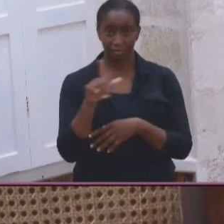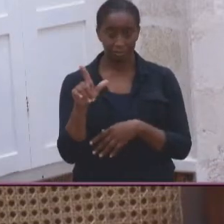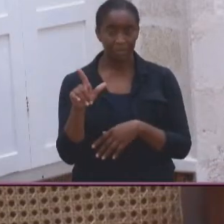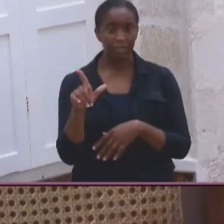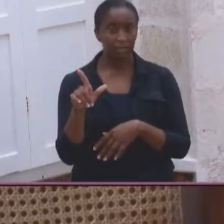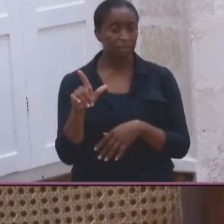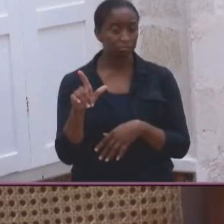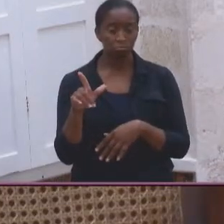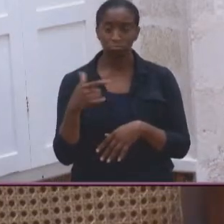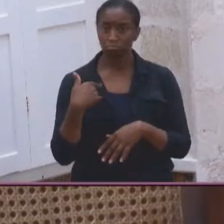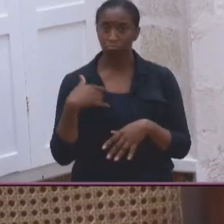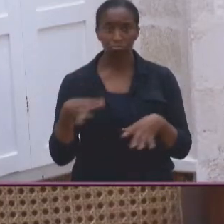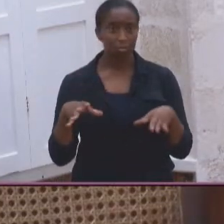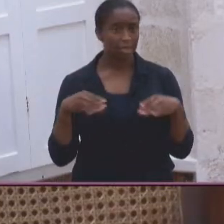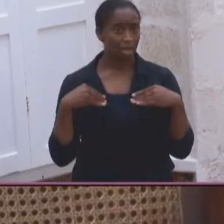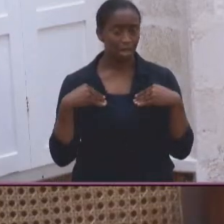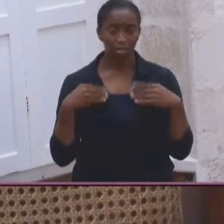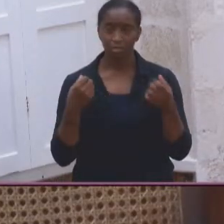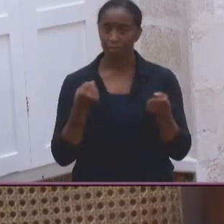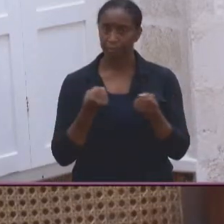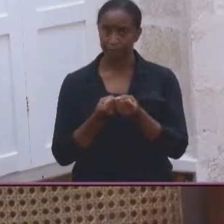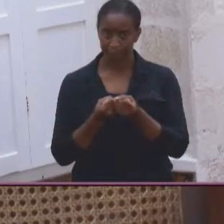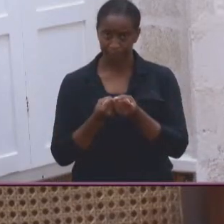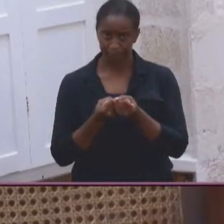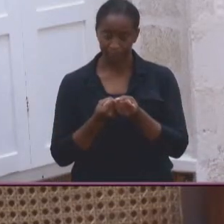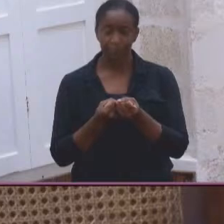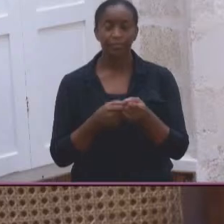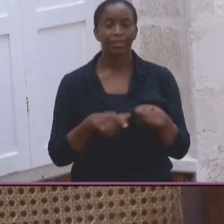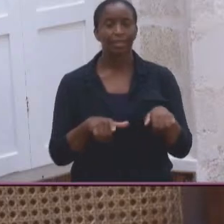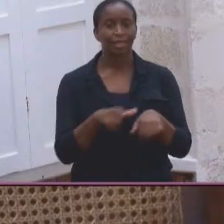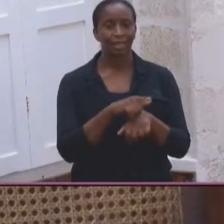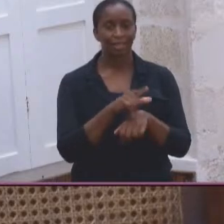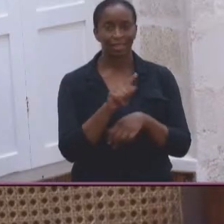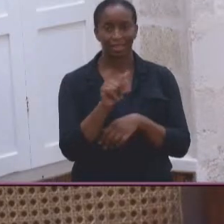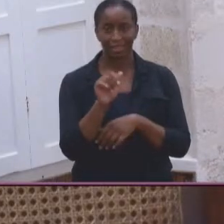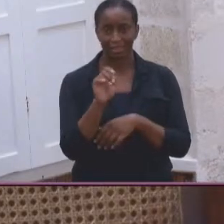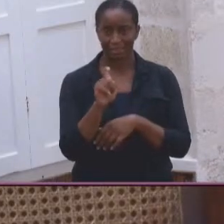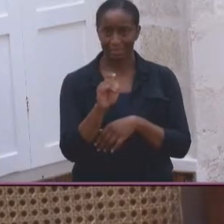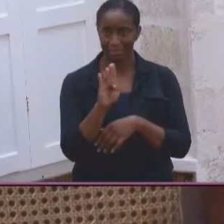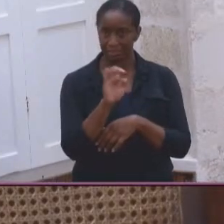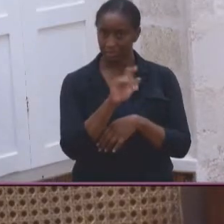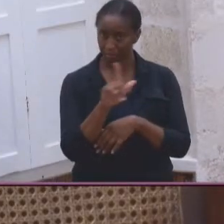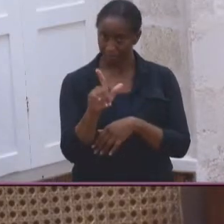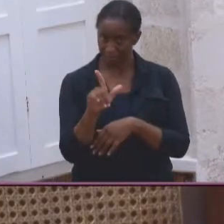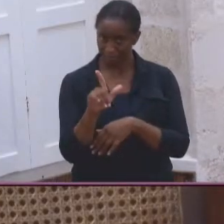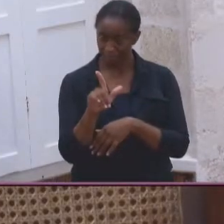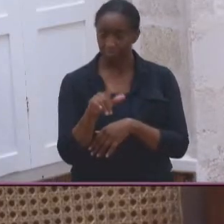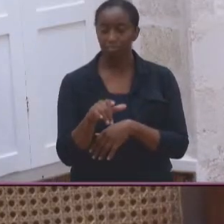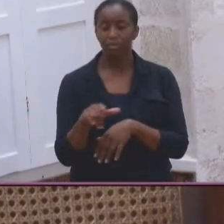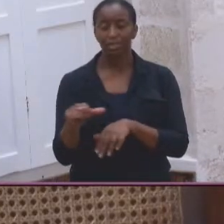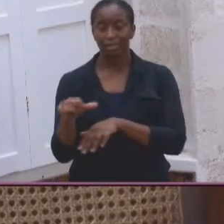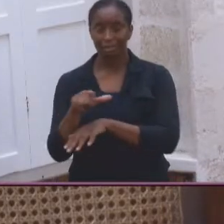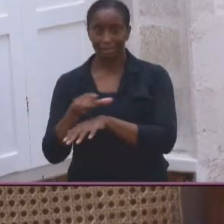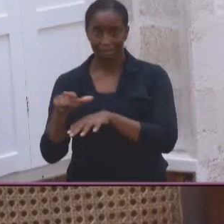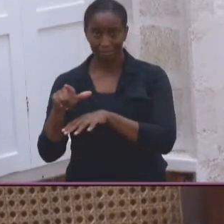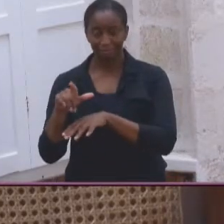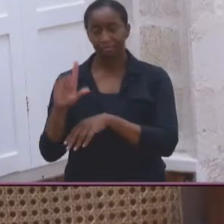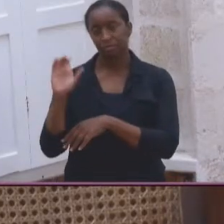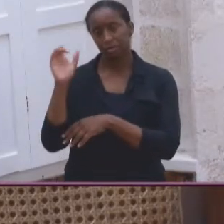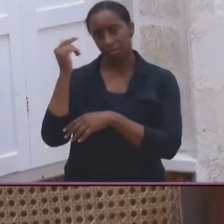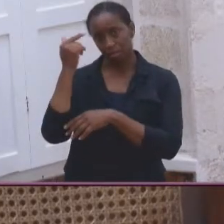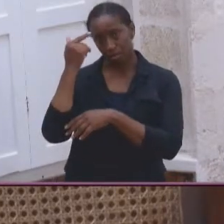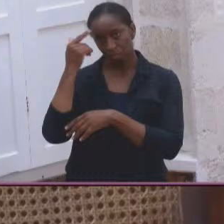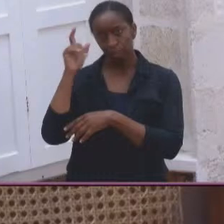to adding the fine onto the land tax bill, I would also like to say I think that is an excellent idea. I think that at the end